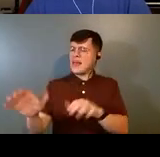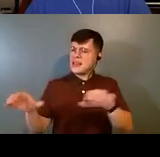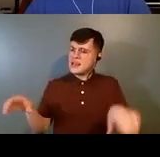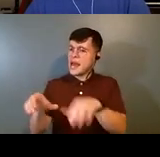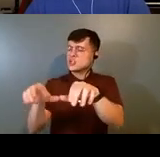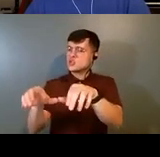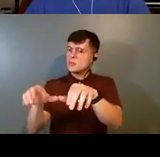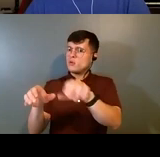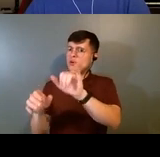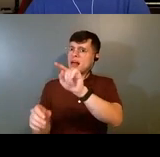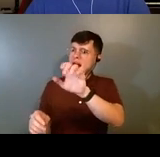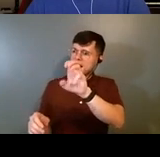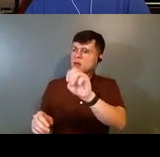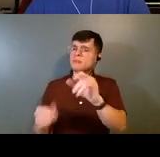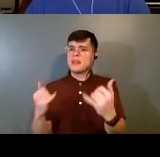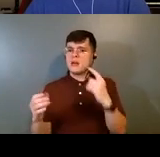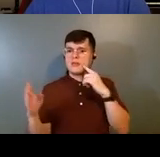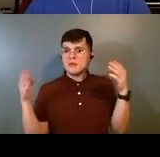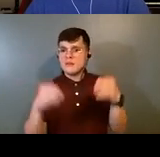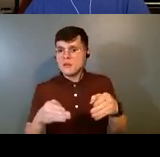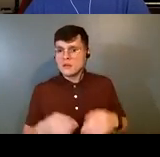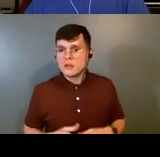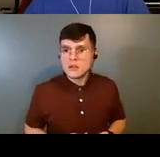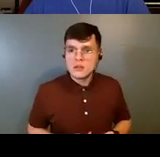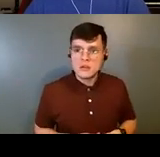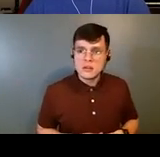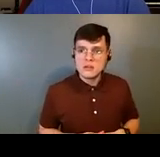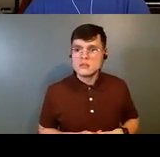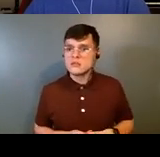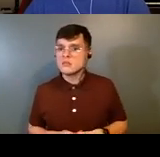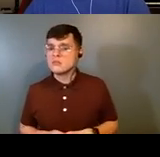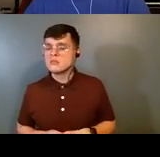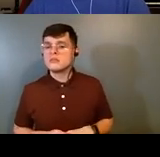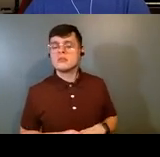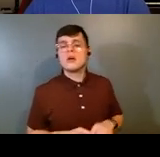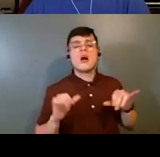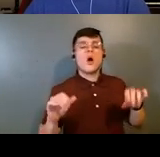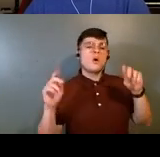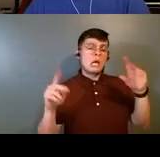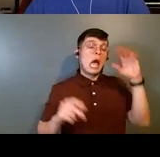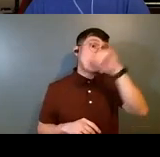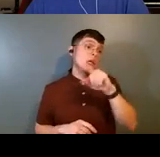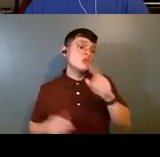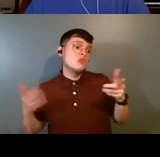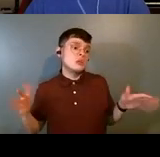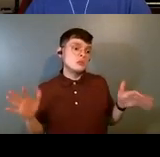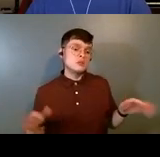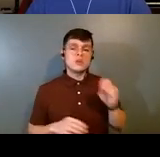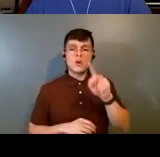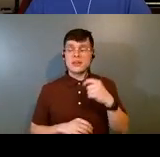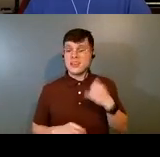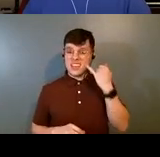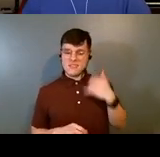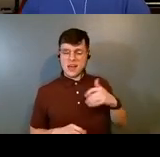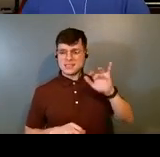state. Oh, let me tap to it. Link Chevrolet Colorado. I guess there is one. Okay. If I tab to